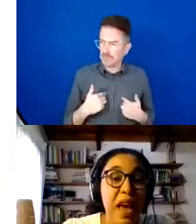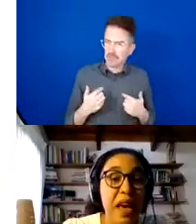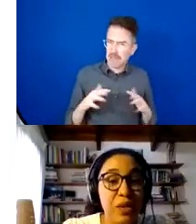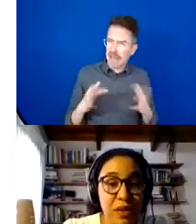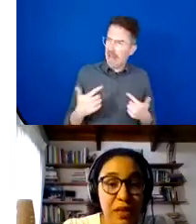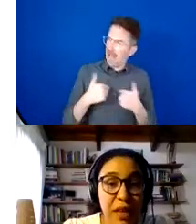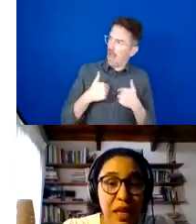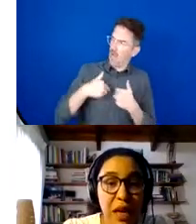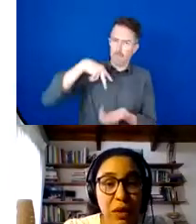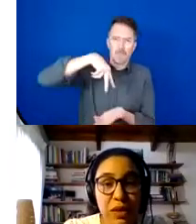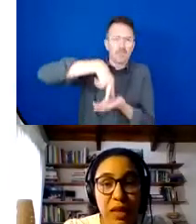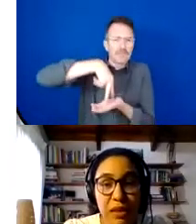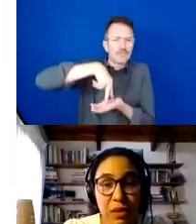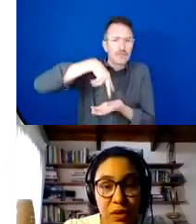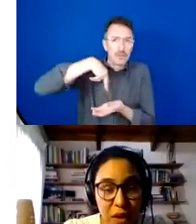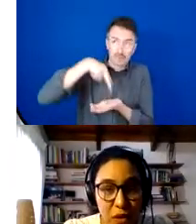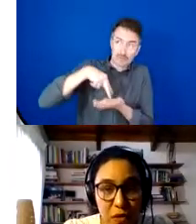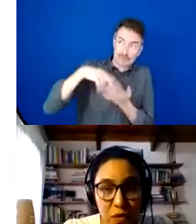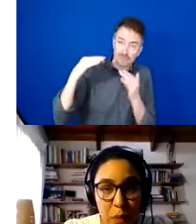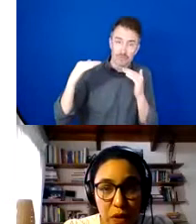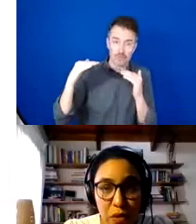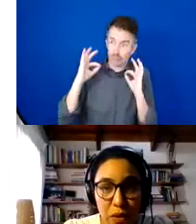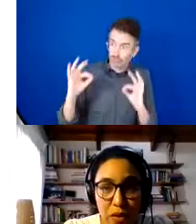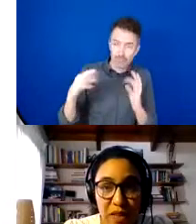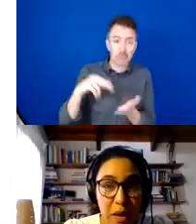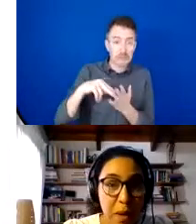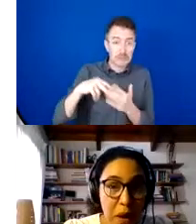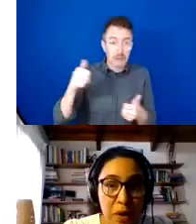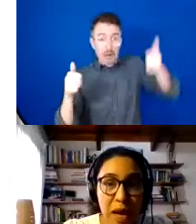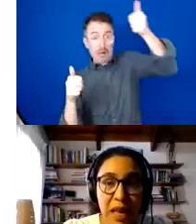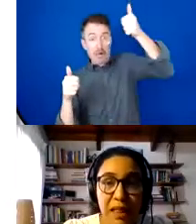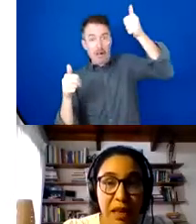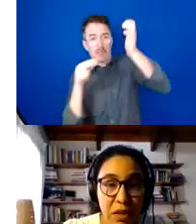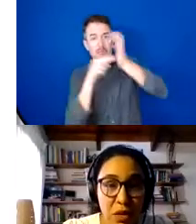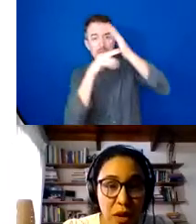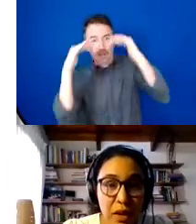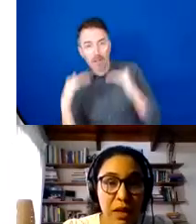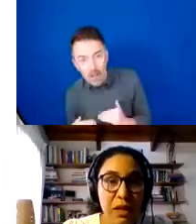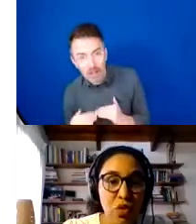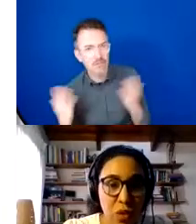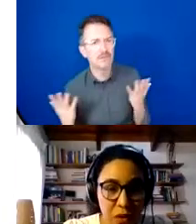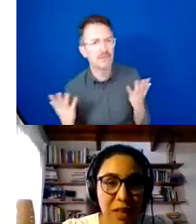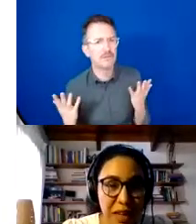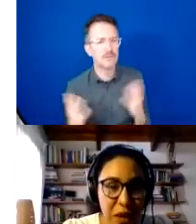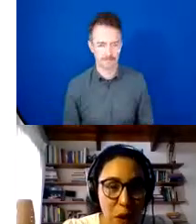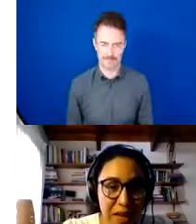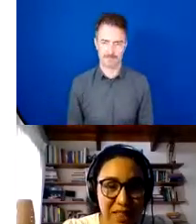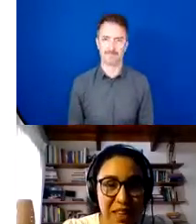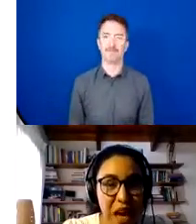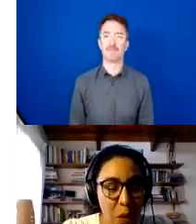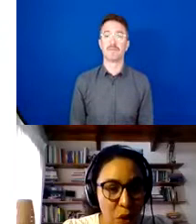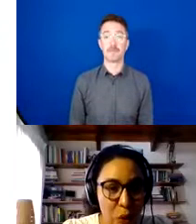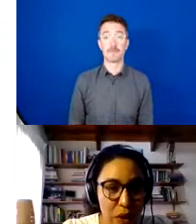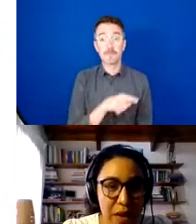This exercise of using the intersectional framework to understand power and the interlocking structural inequalities